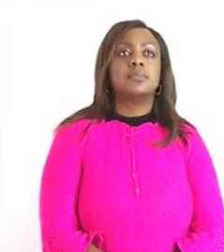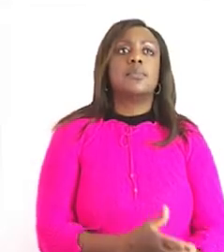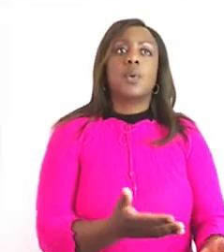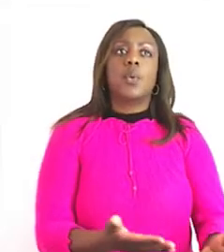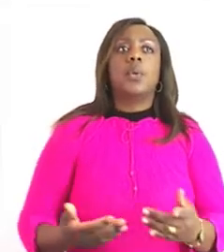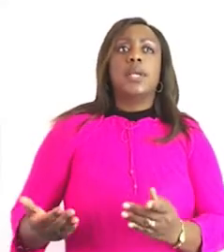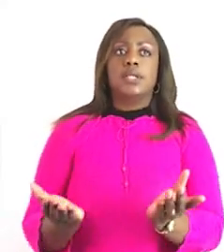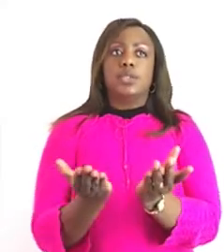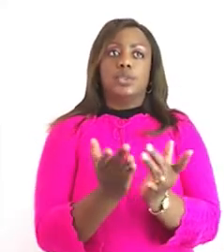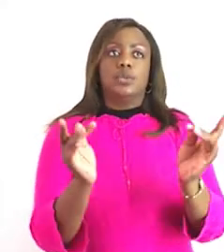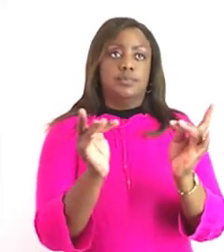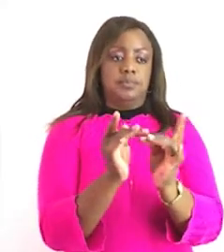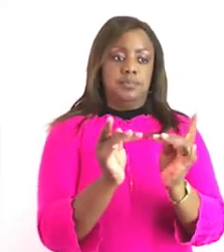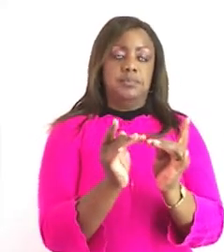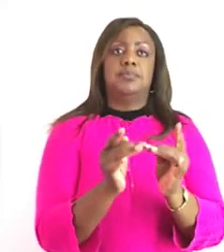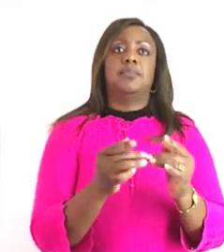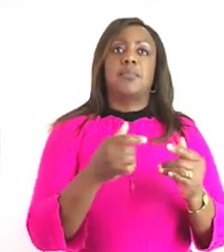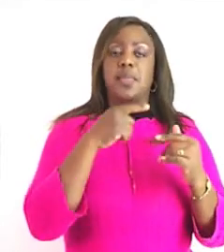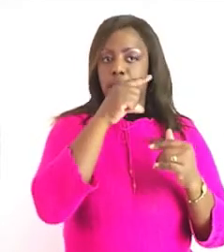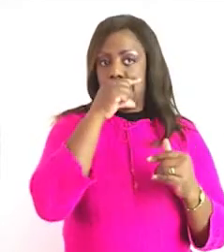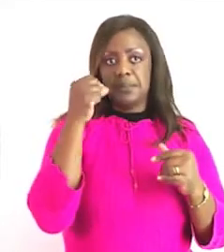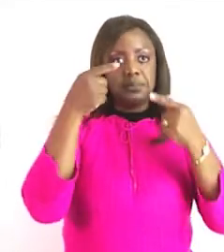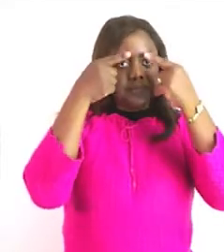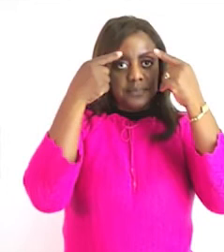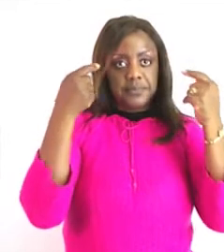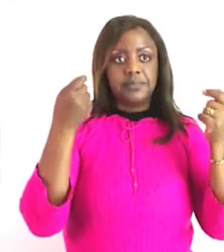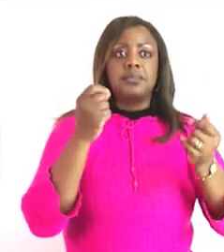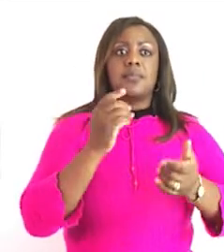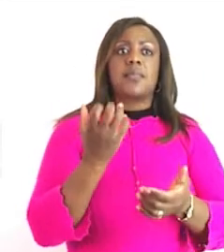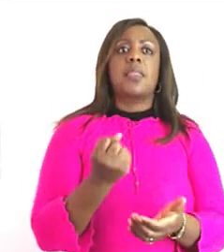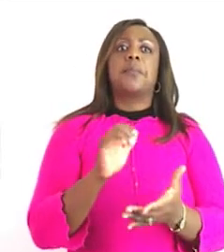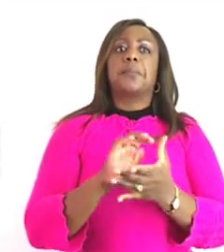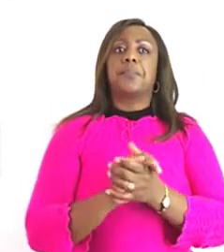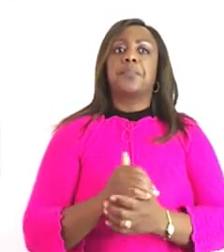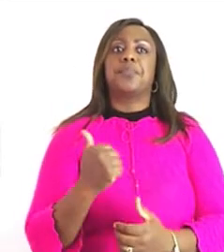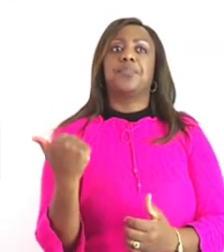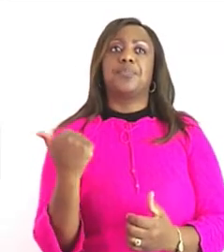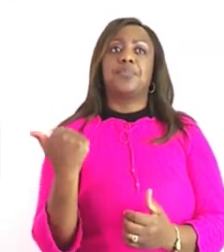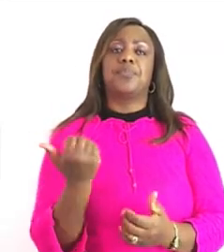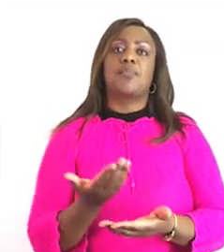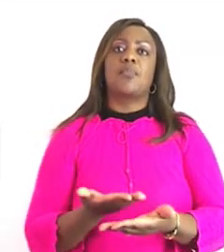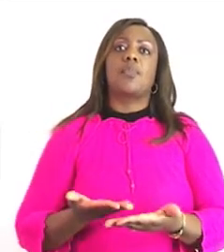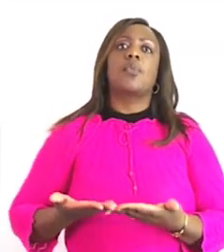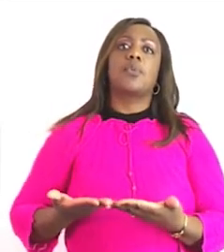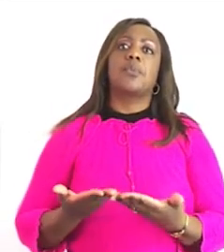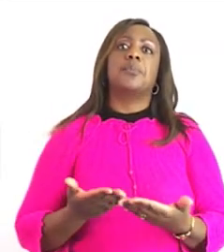Welcome to My Zone Online School. My name is Mr. Litwai Dumi, and welcome, Clearize.